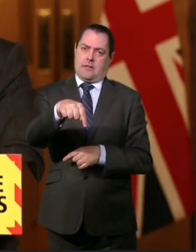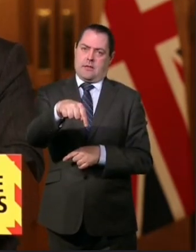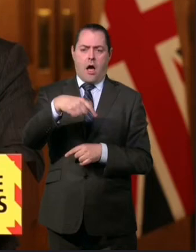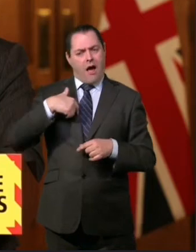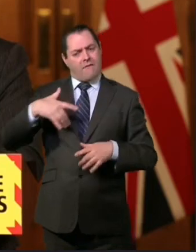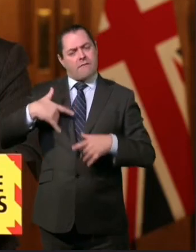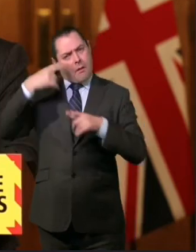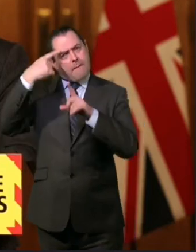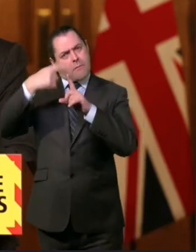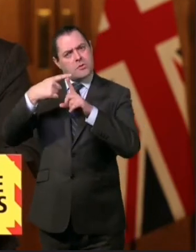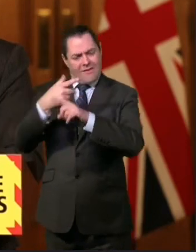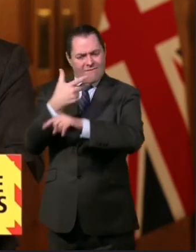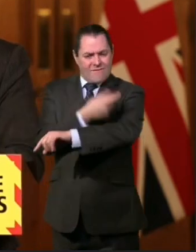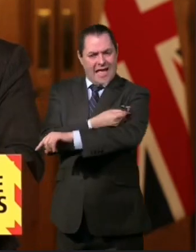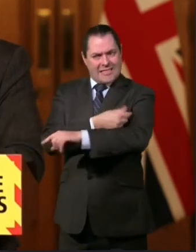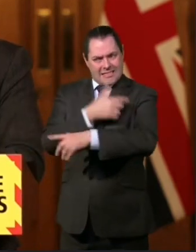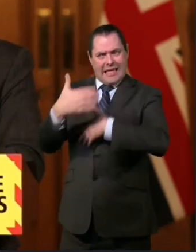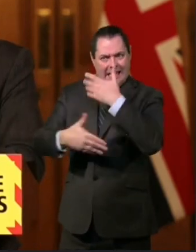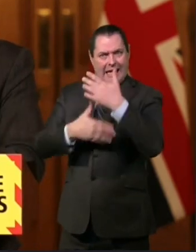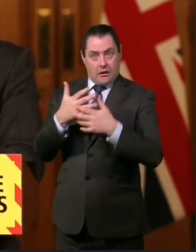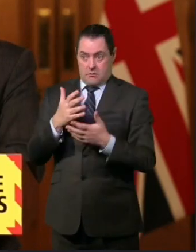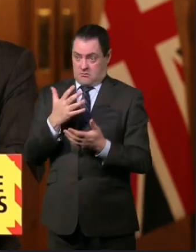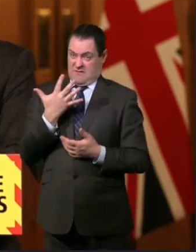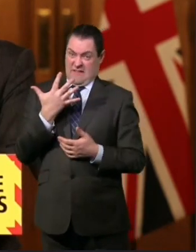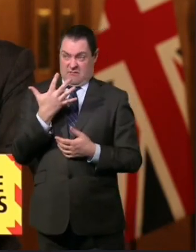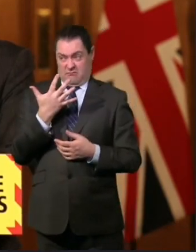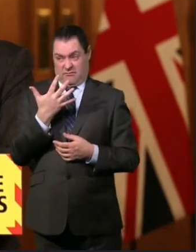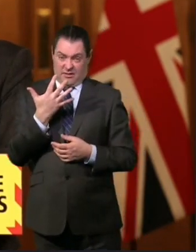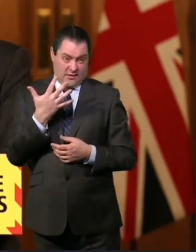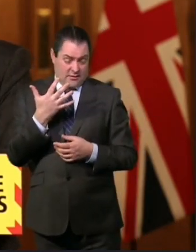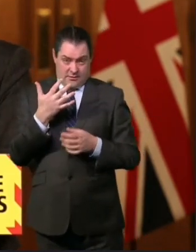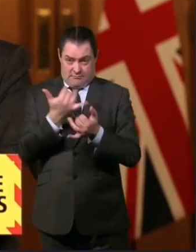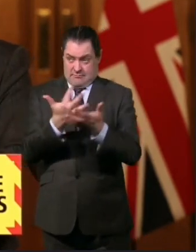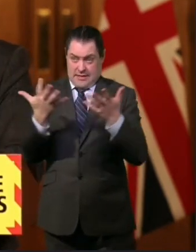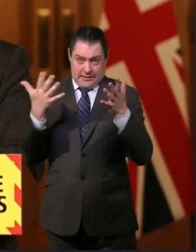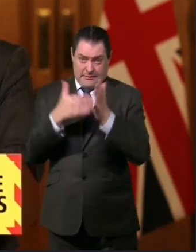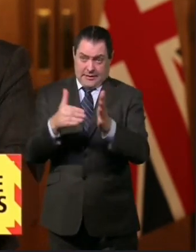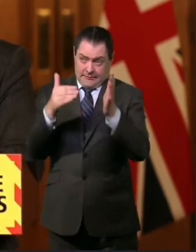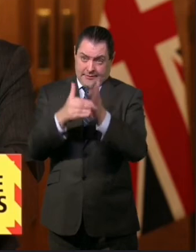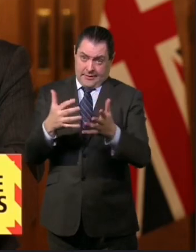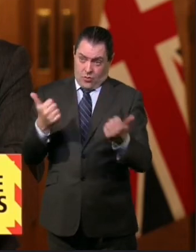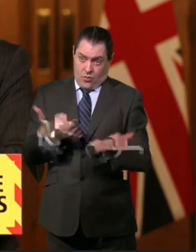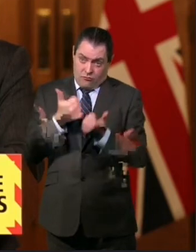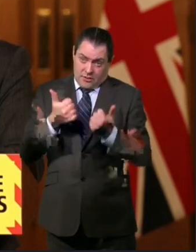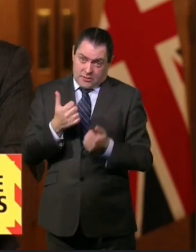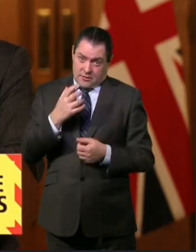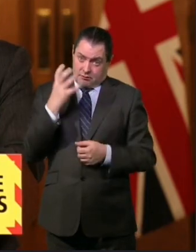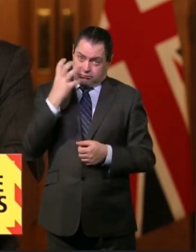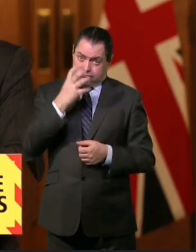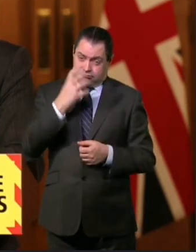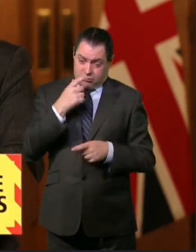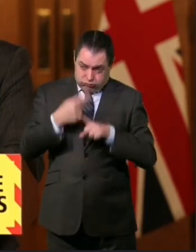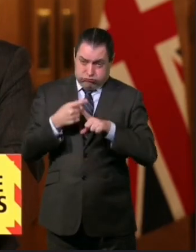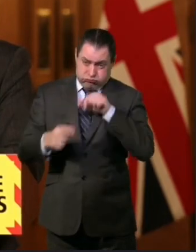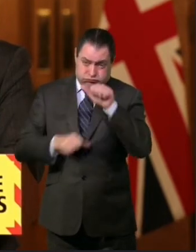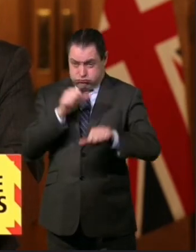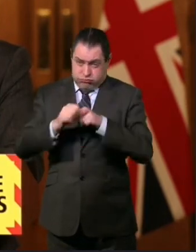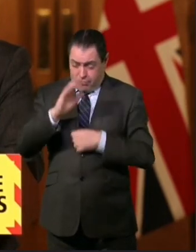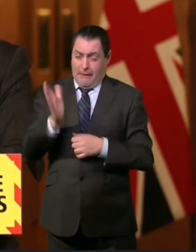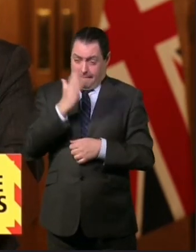amazing pace at which it's happening, the change that could mean. But at this stage, you've really got to be very,